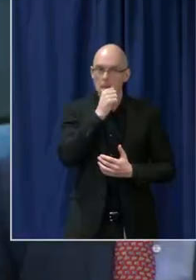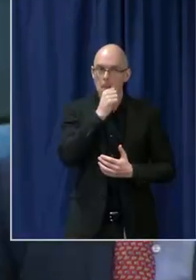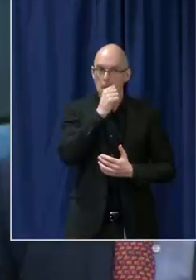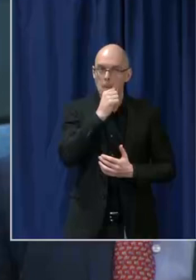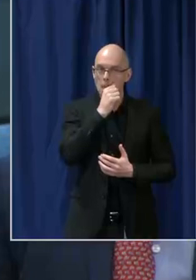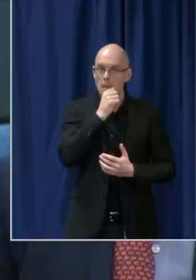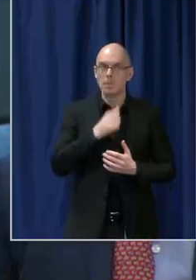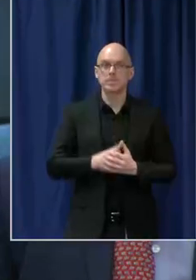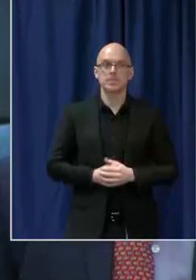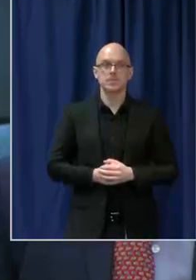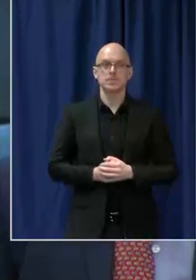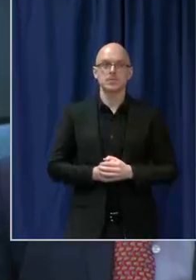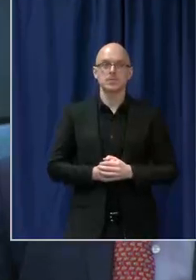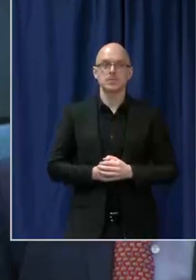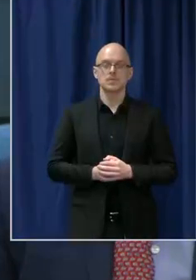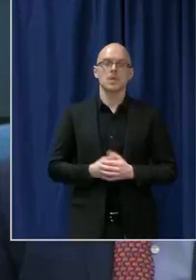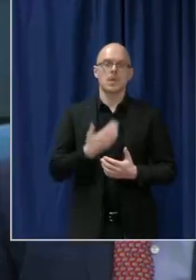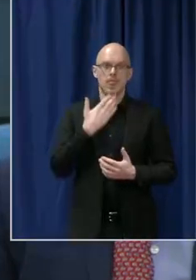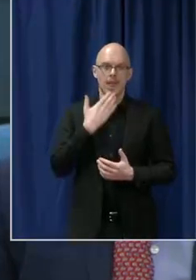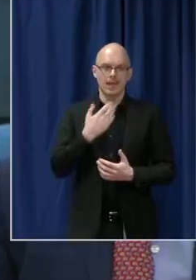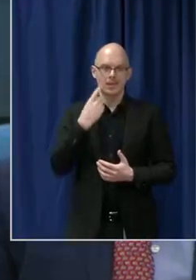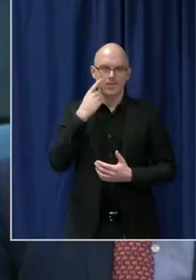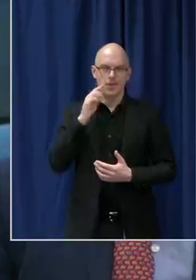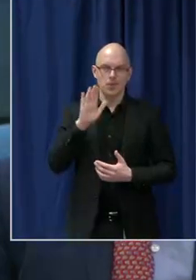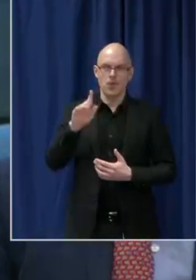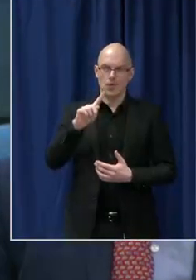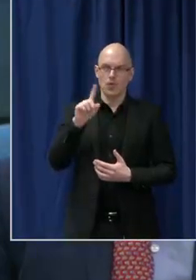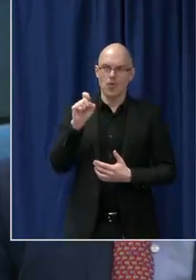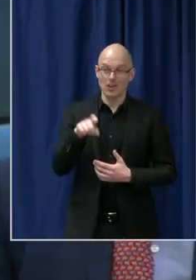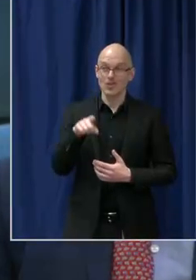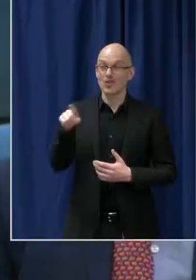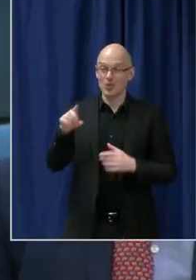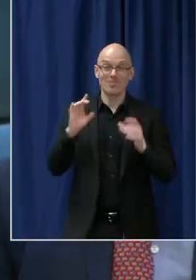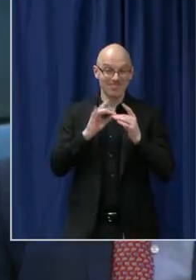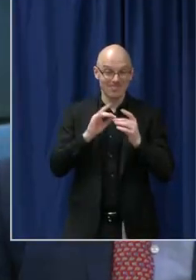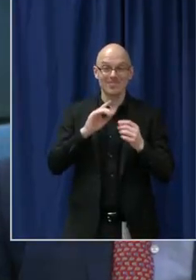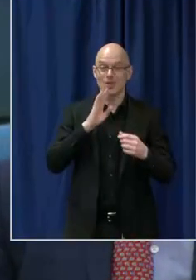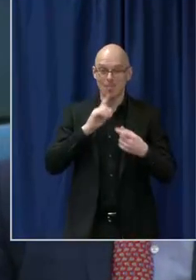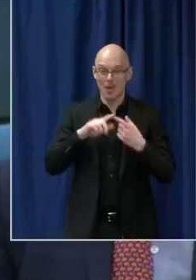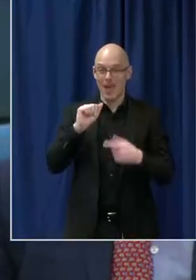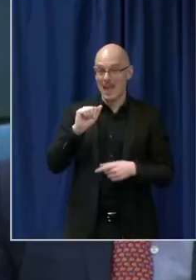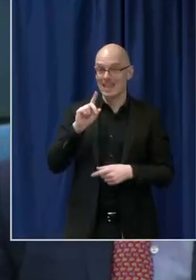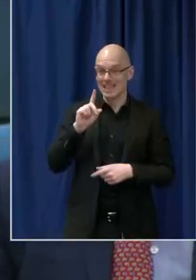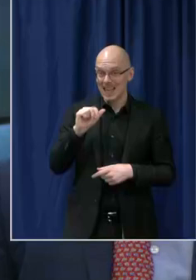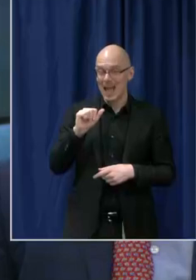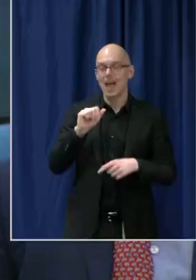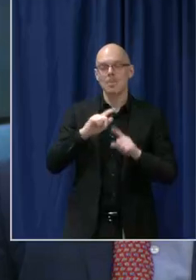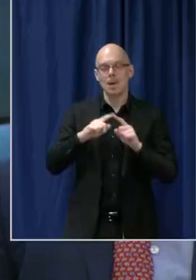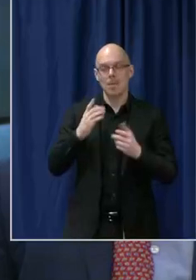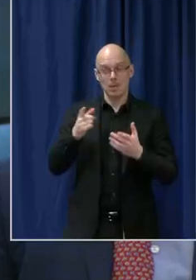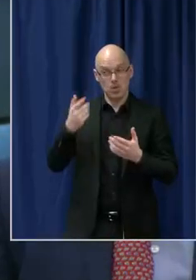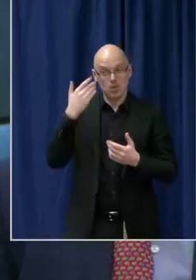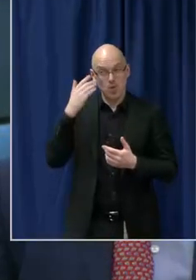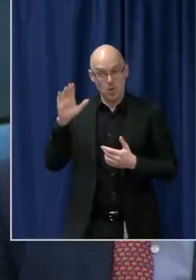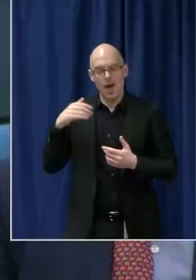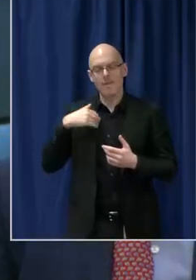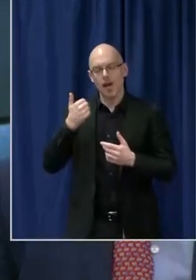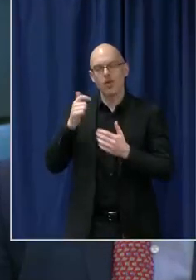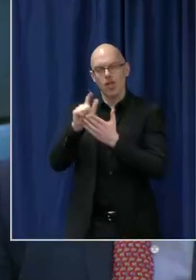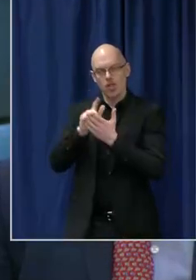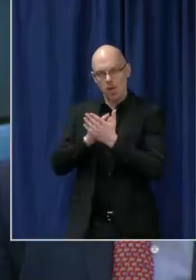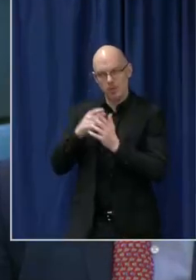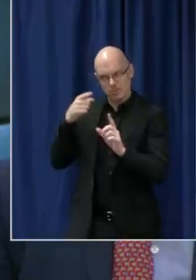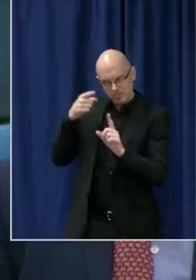So thanks for your question. You mentioned the ADA a lot, but you may not be aware that there are other laws that are very specific